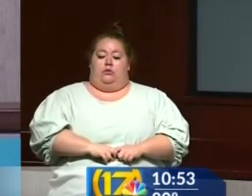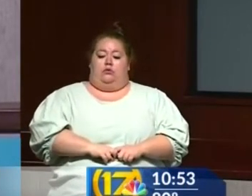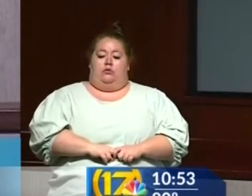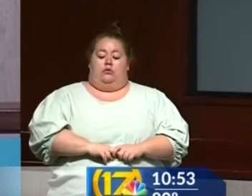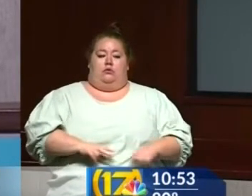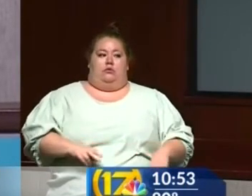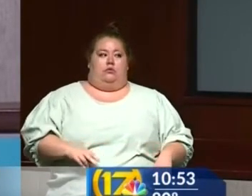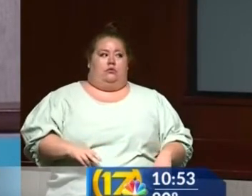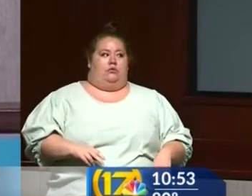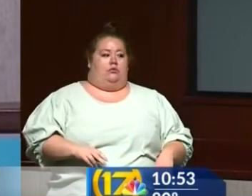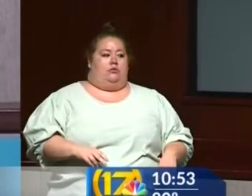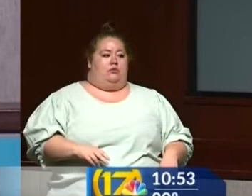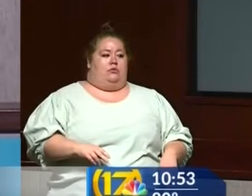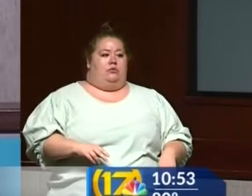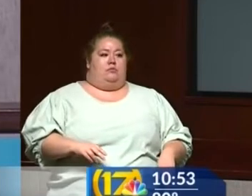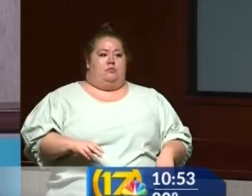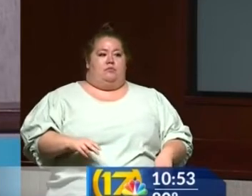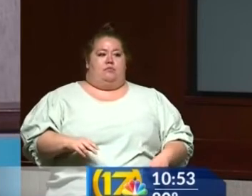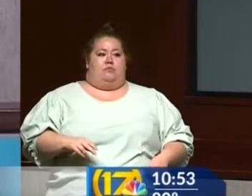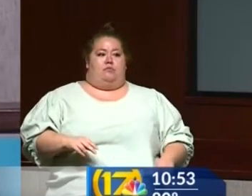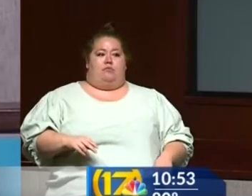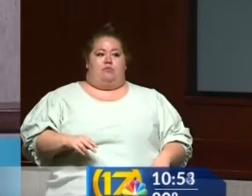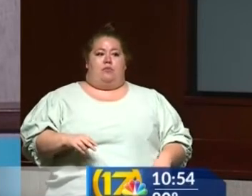Yeah, so,